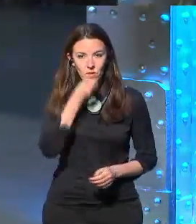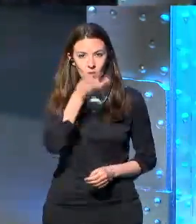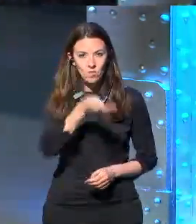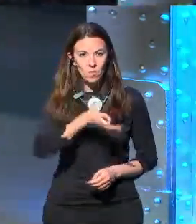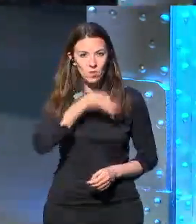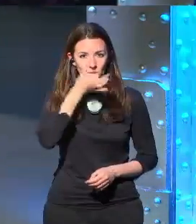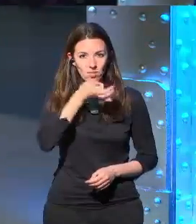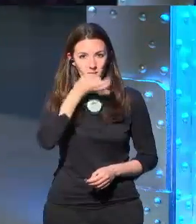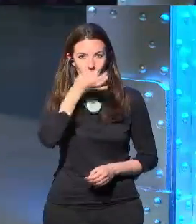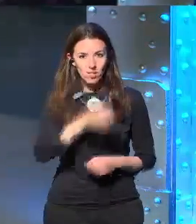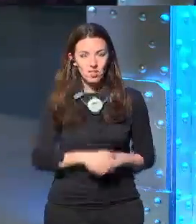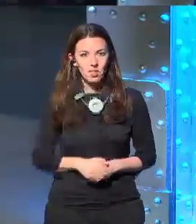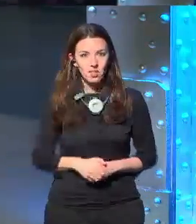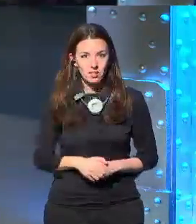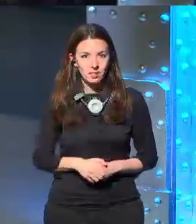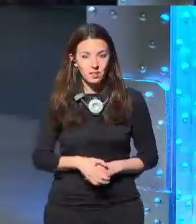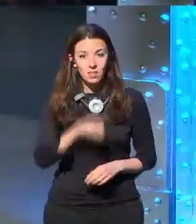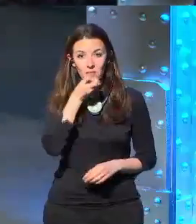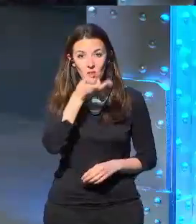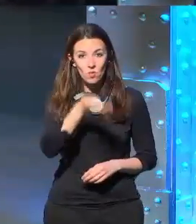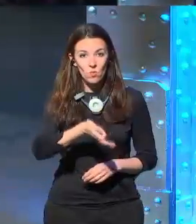Buenas tardes.